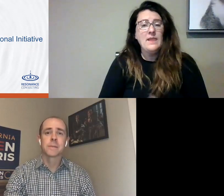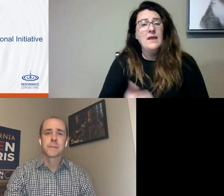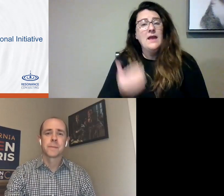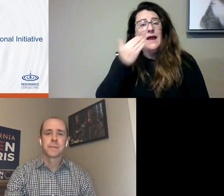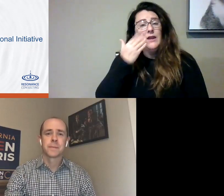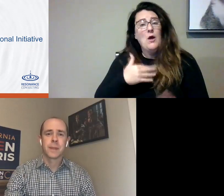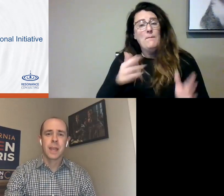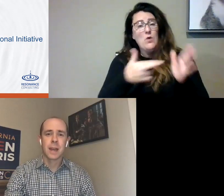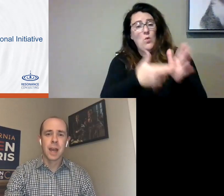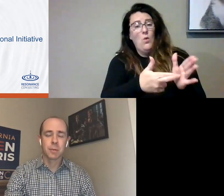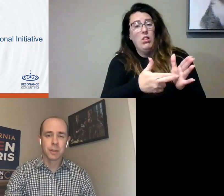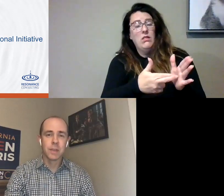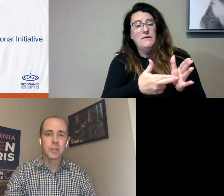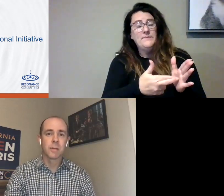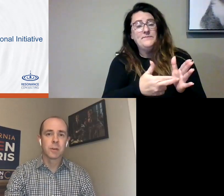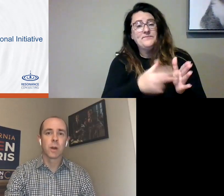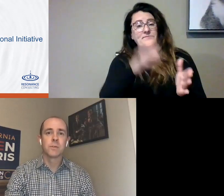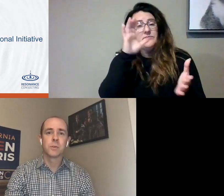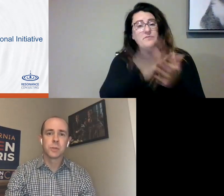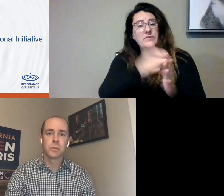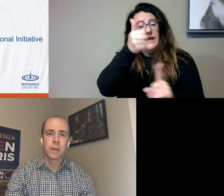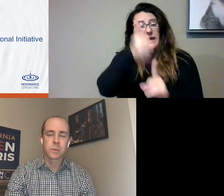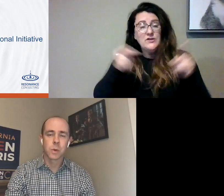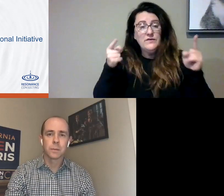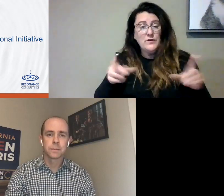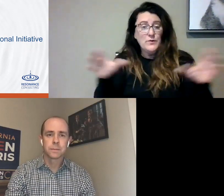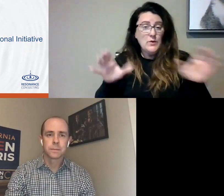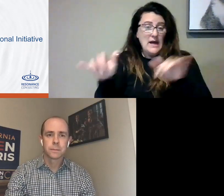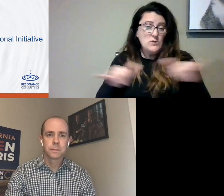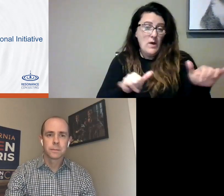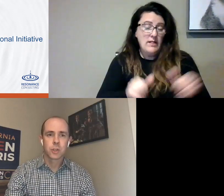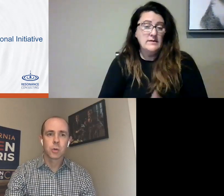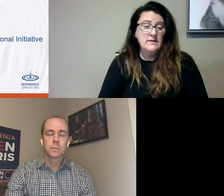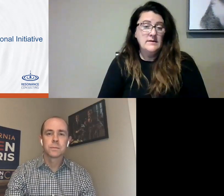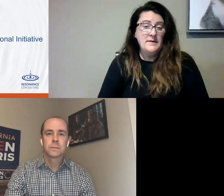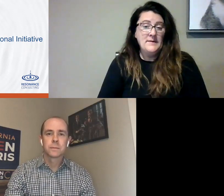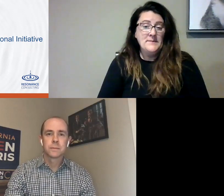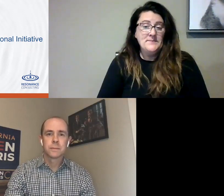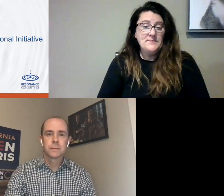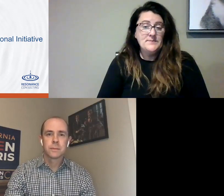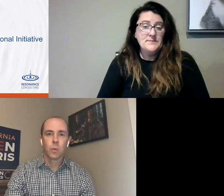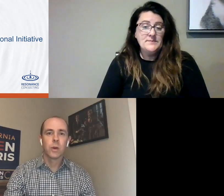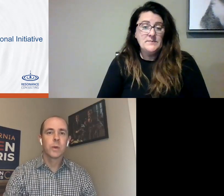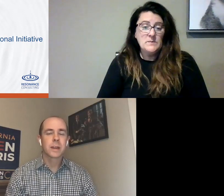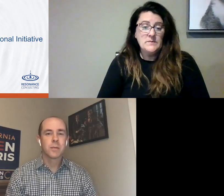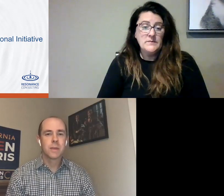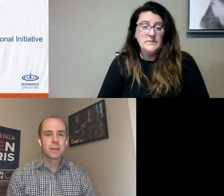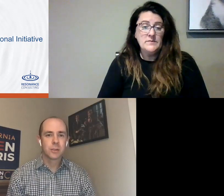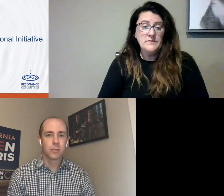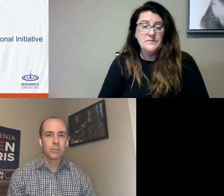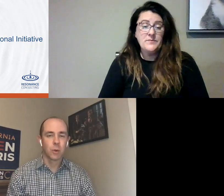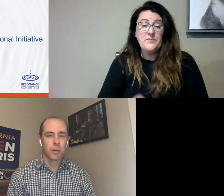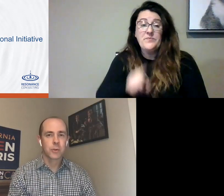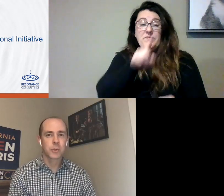to play, and I believe each and every one of you do as well. So, will we